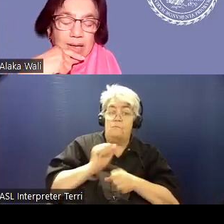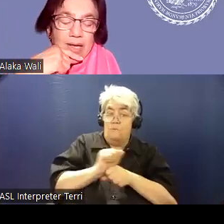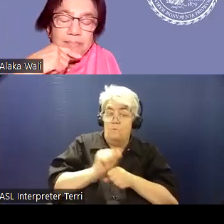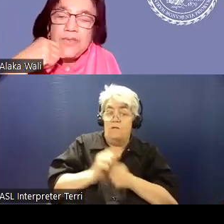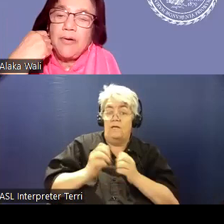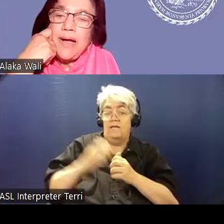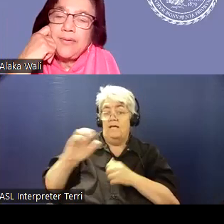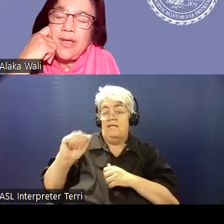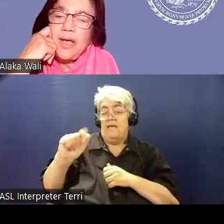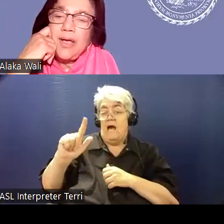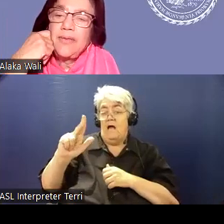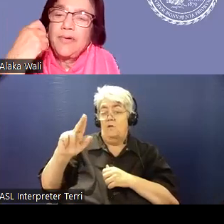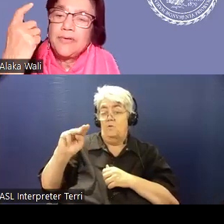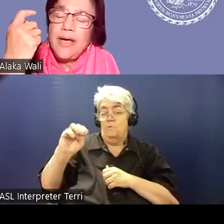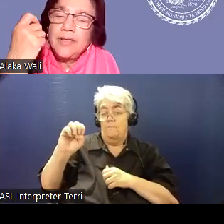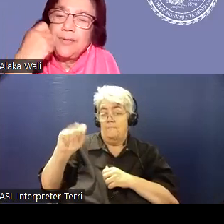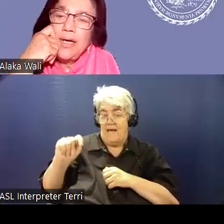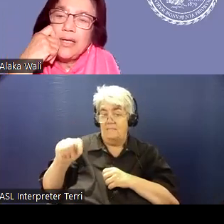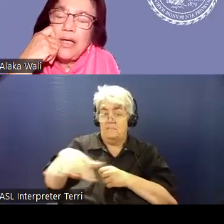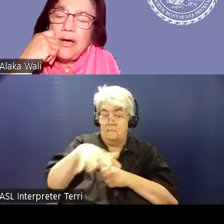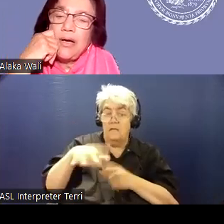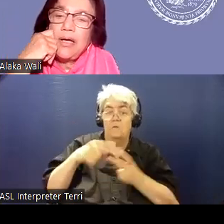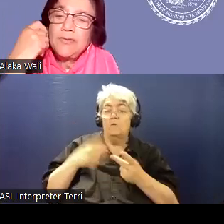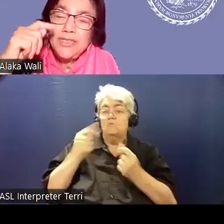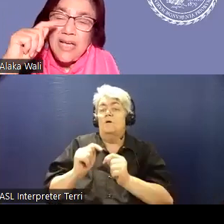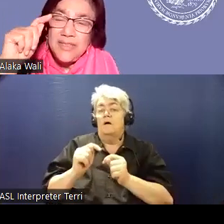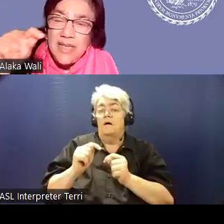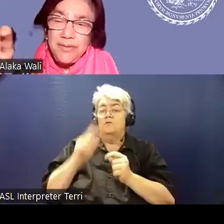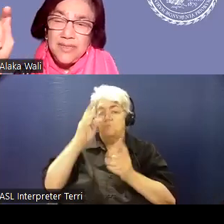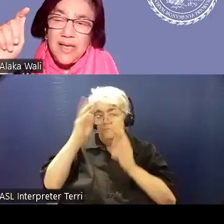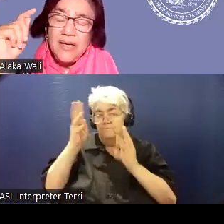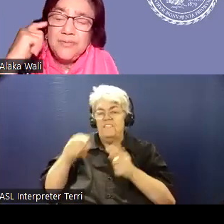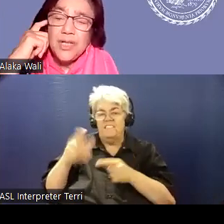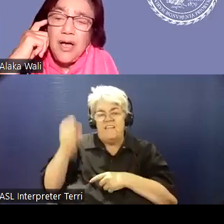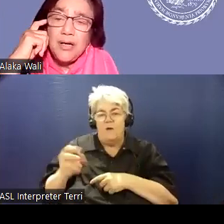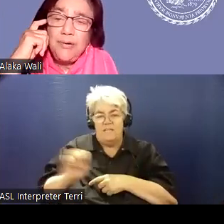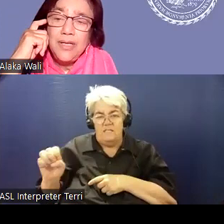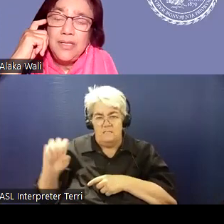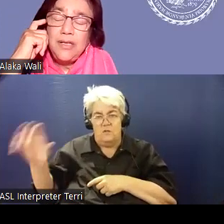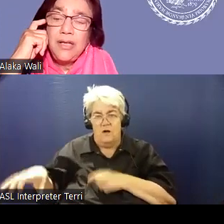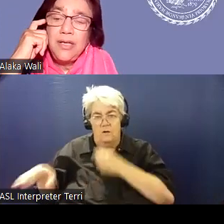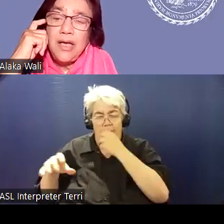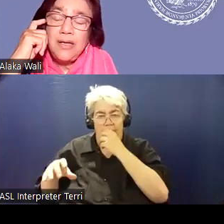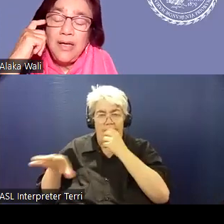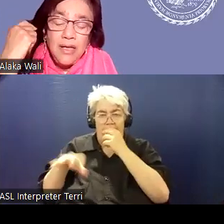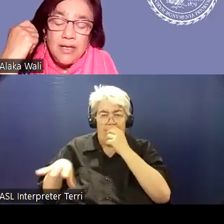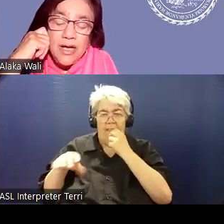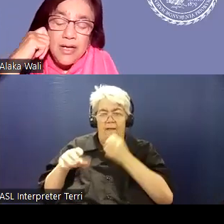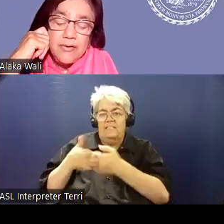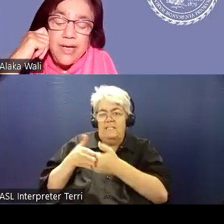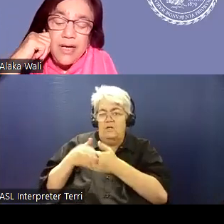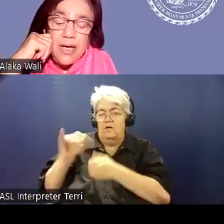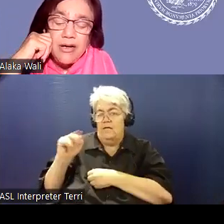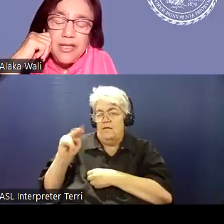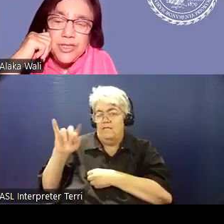Calumet around we're trying to create which is on the southeast side of Chicago and into Indiana, trying